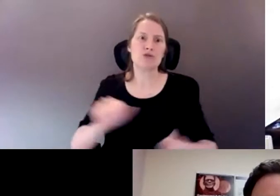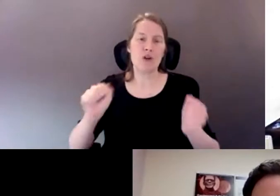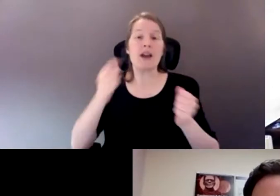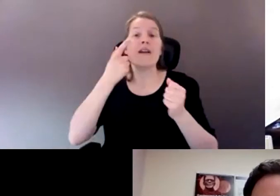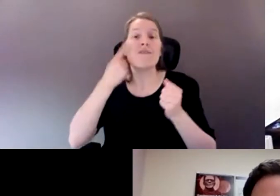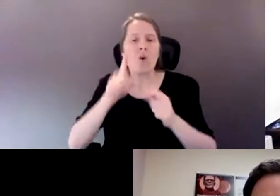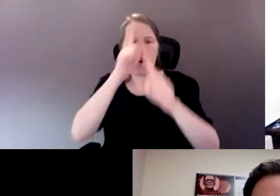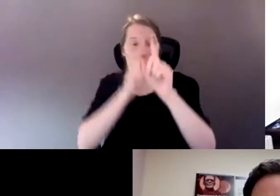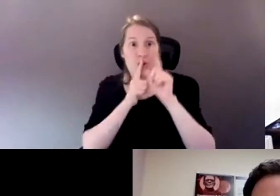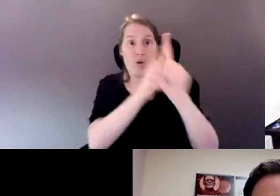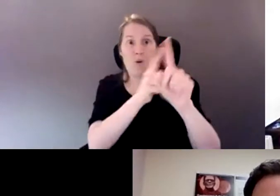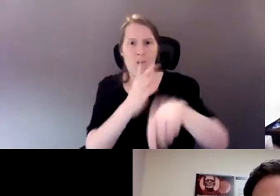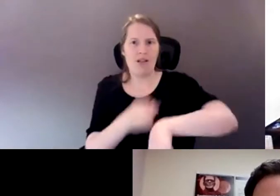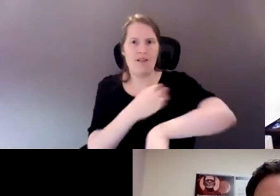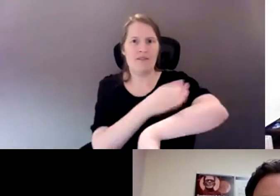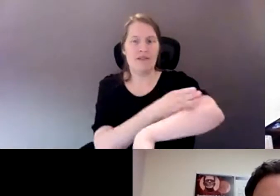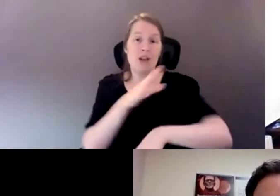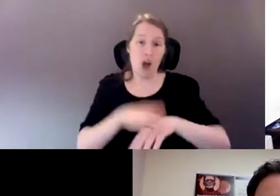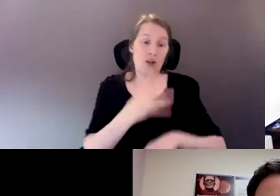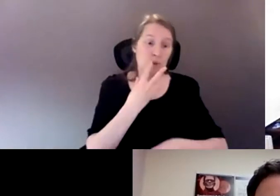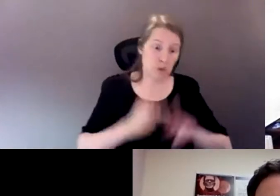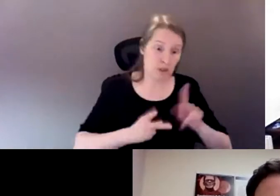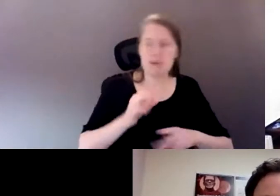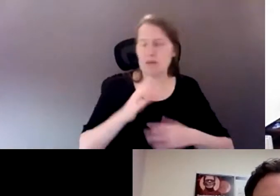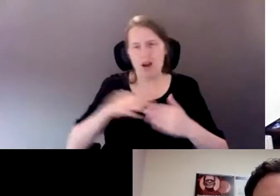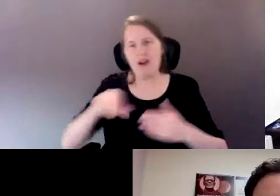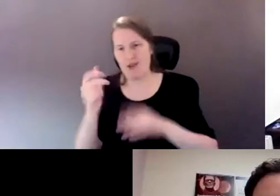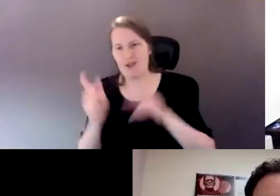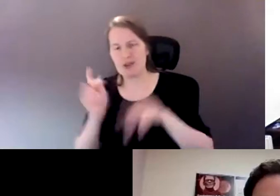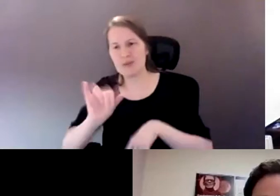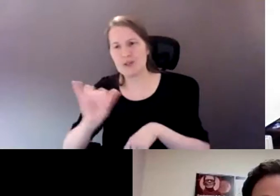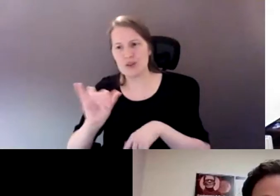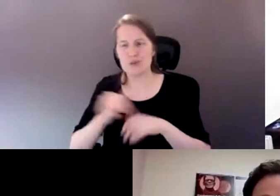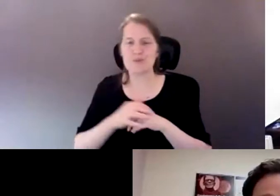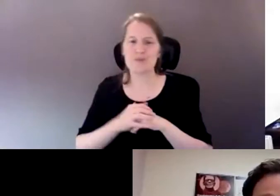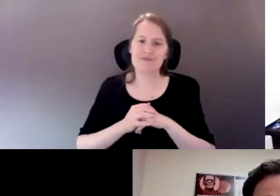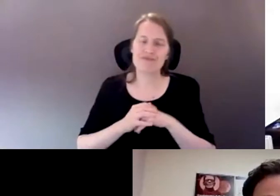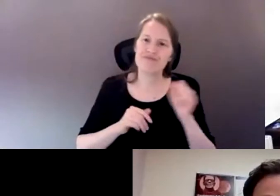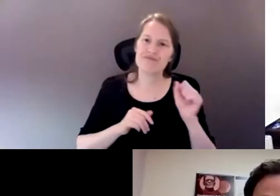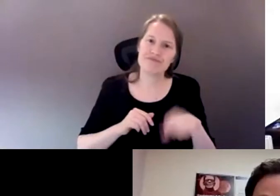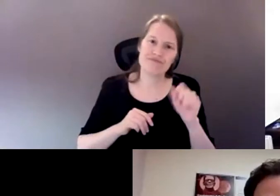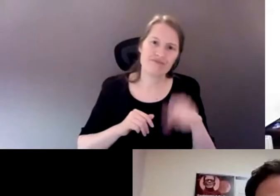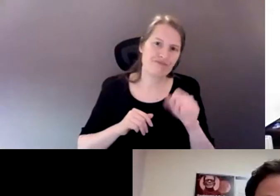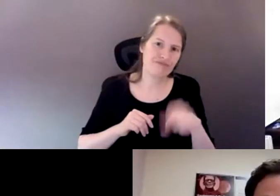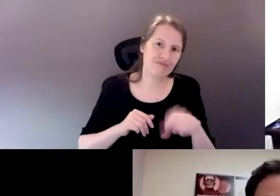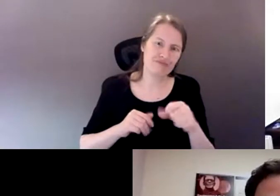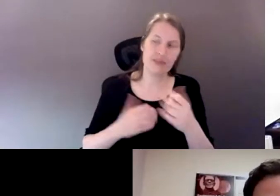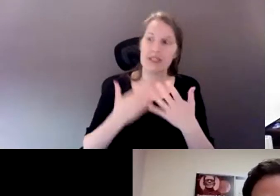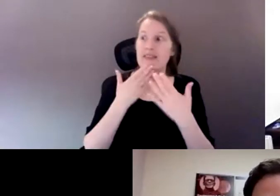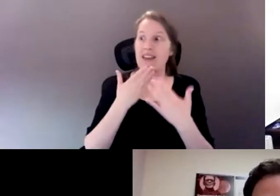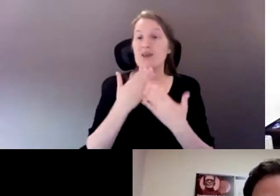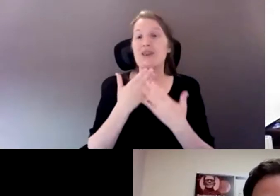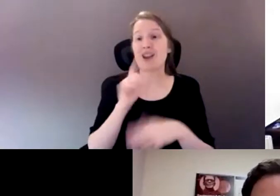those ideals on not only Jews, but other groups as well. Yeah. Oh, well, thank you. And thank you,